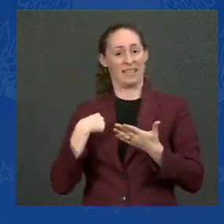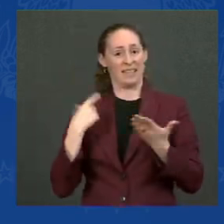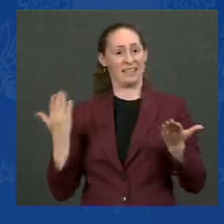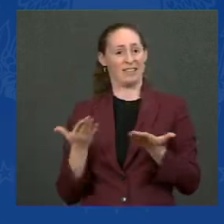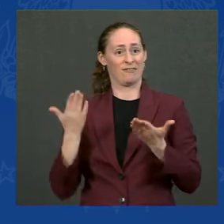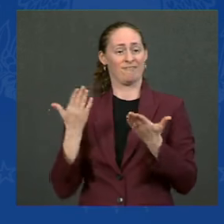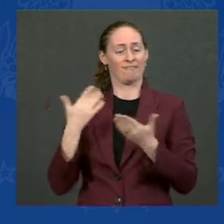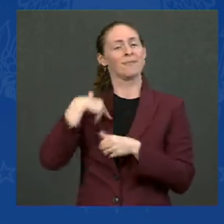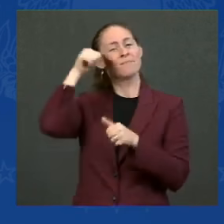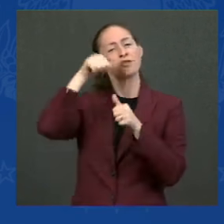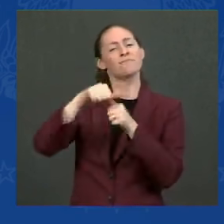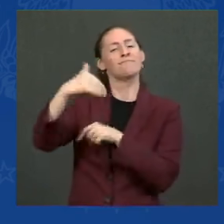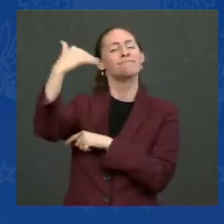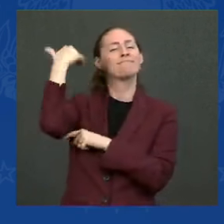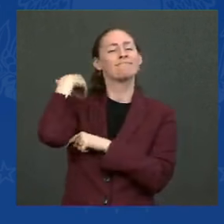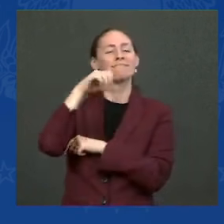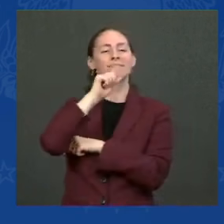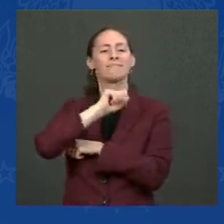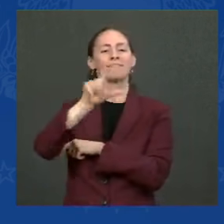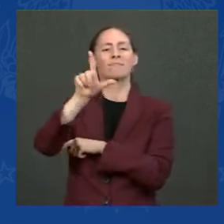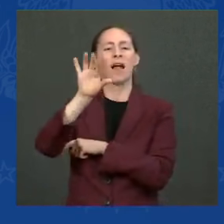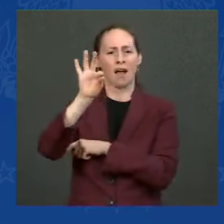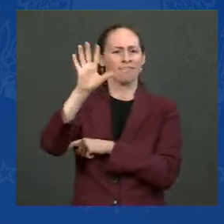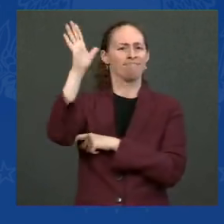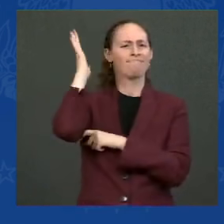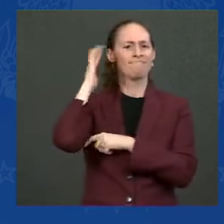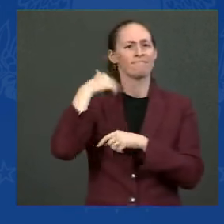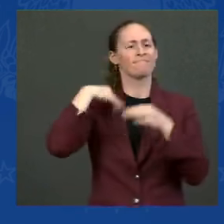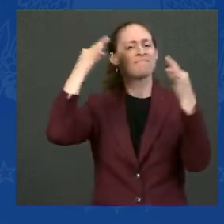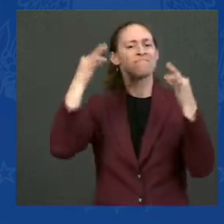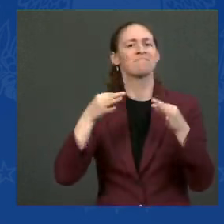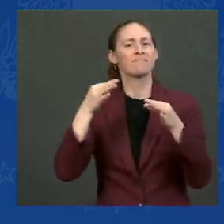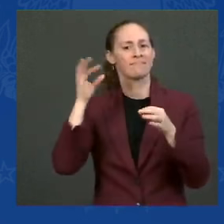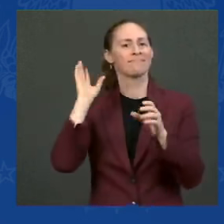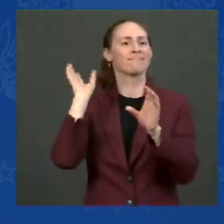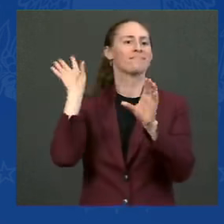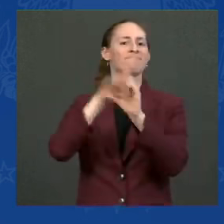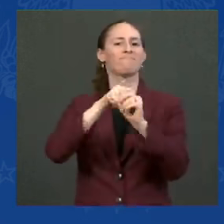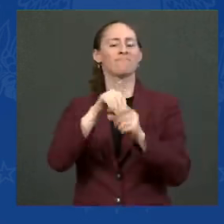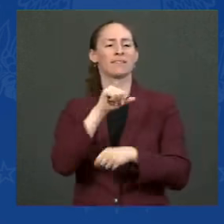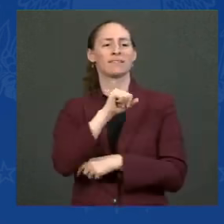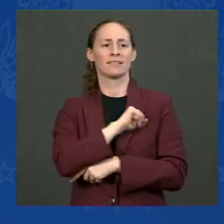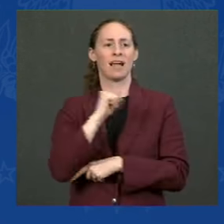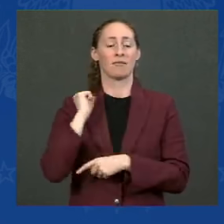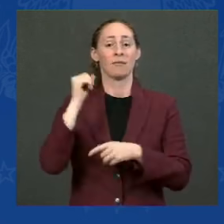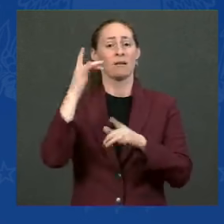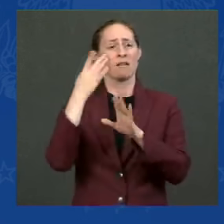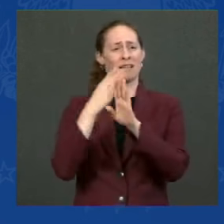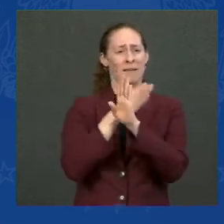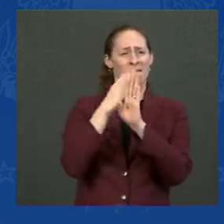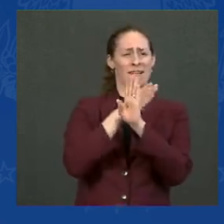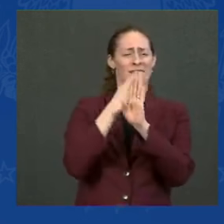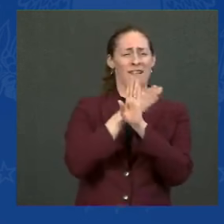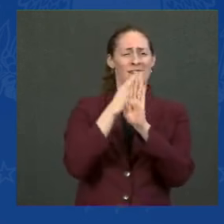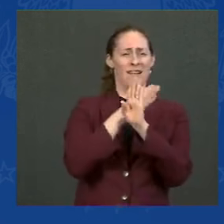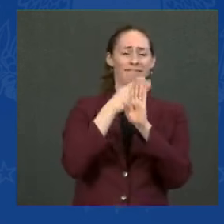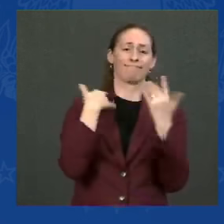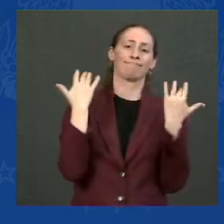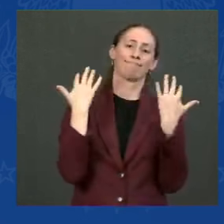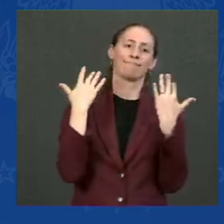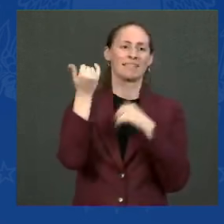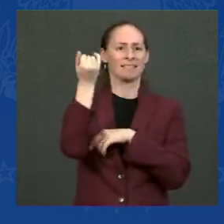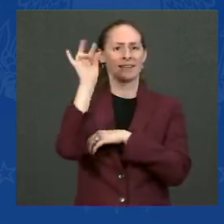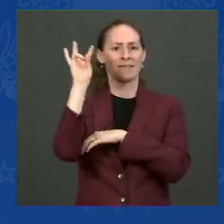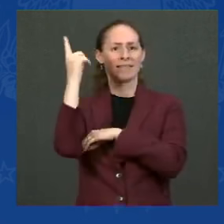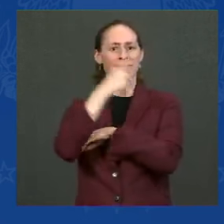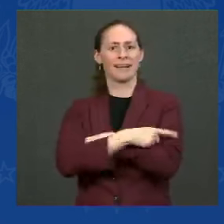Senate, 17 days before I was eligible to be sworn in. I had to wait around to be sworn in, not a joke as well. And I